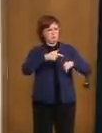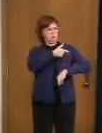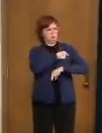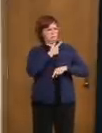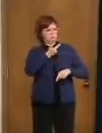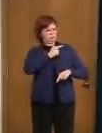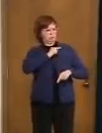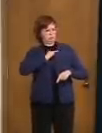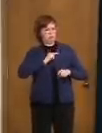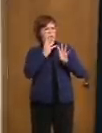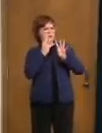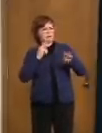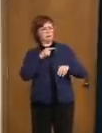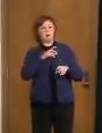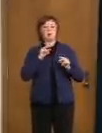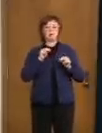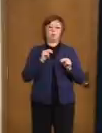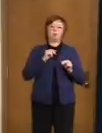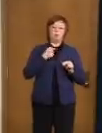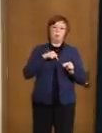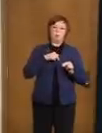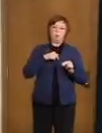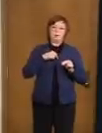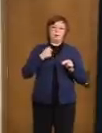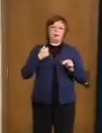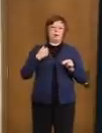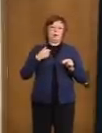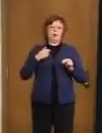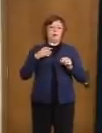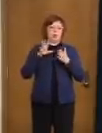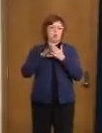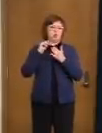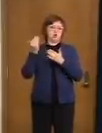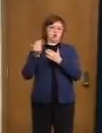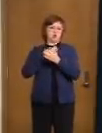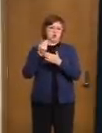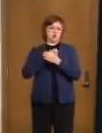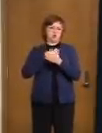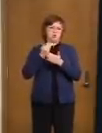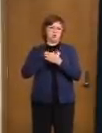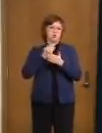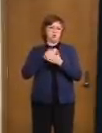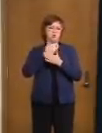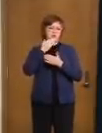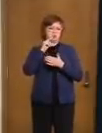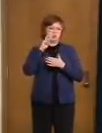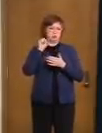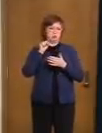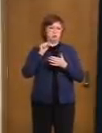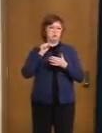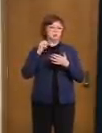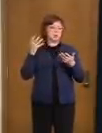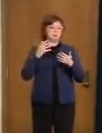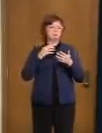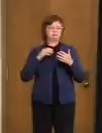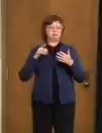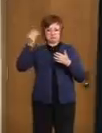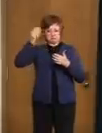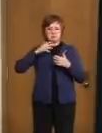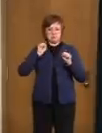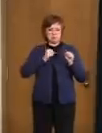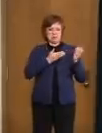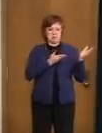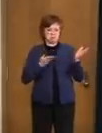going to help our capacity. Where we are today is we have about 10,000 vaccines that have been delivered. About